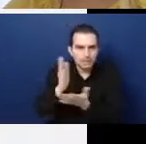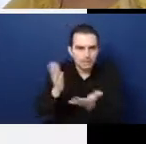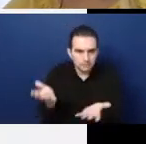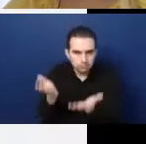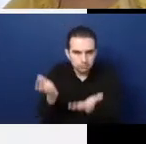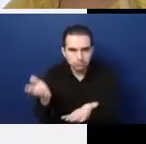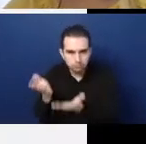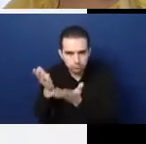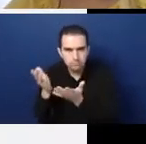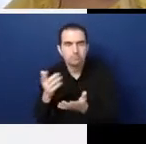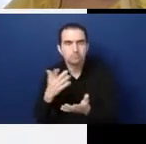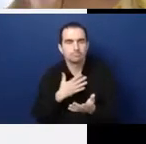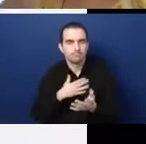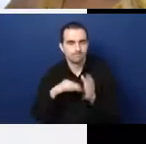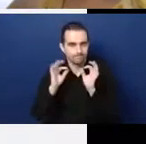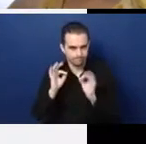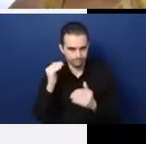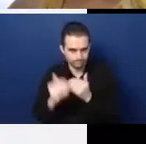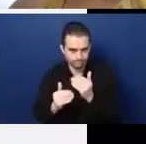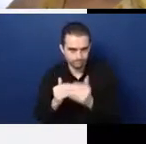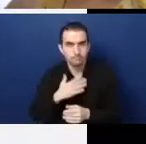disabilities. So next slide, please.